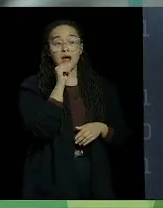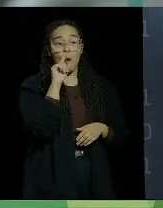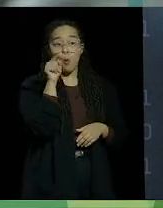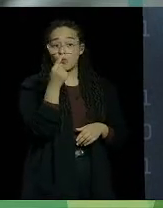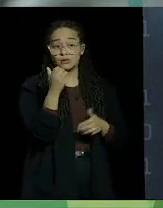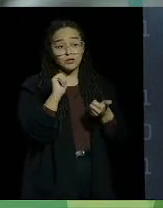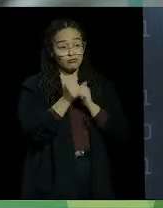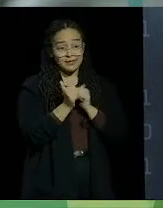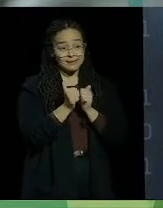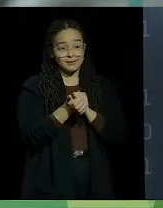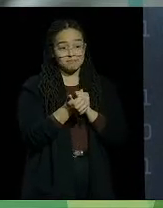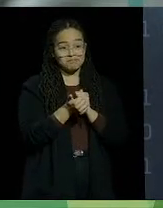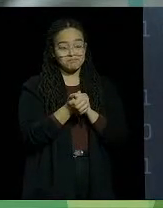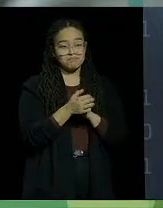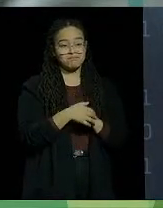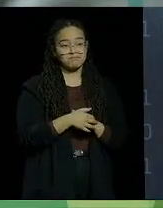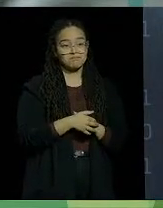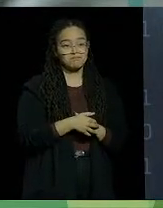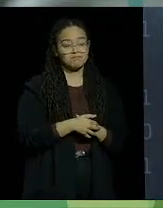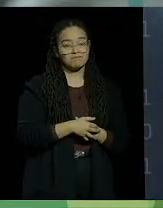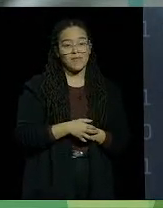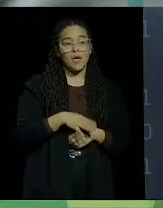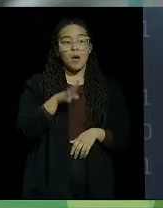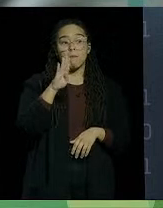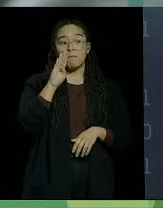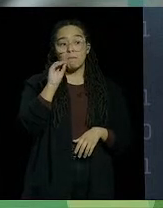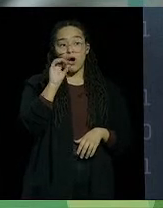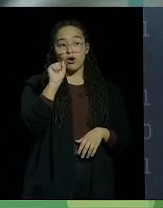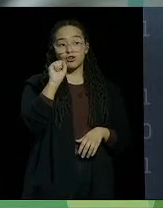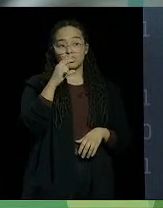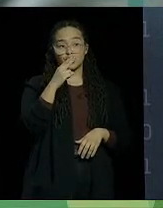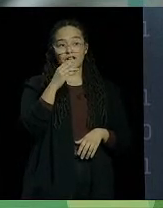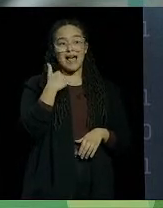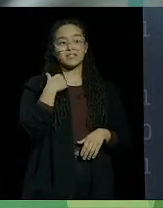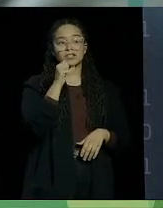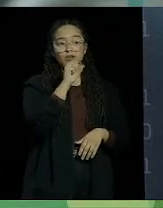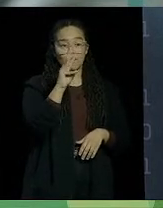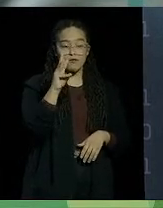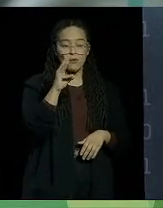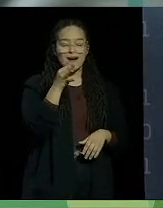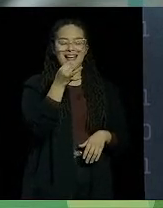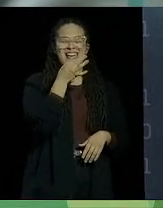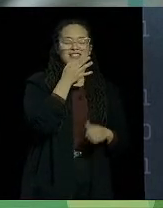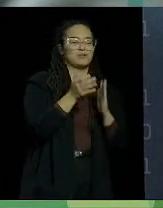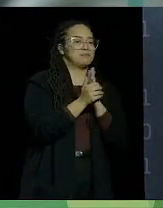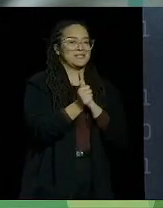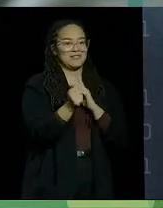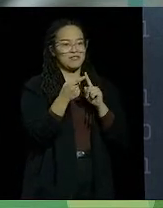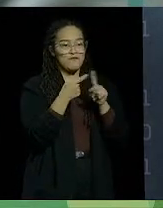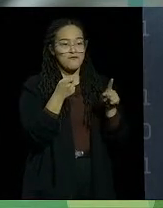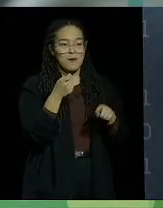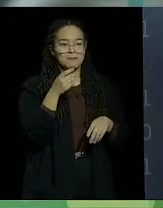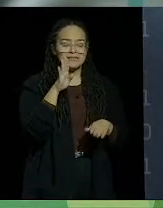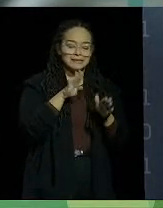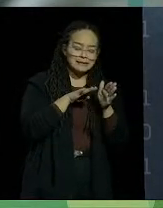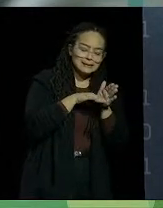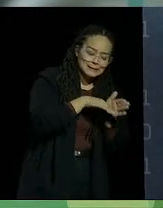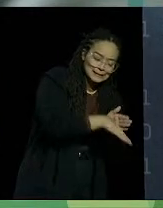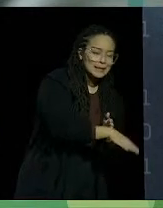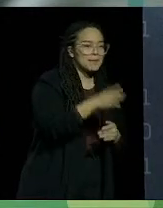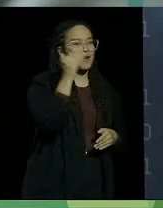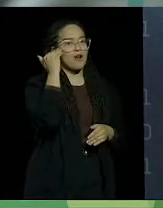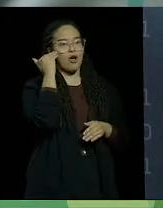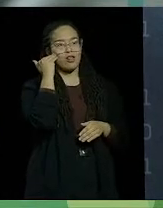not just in the racing segment. After all, Bosch has software expertise derived from our extensive